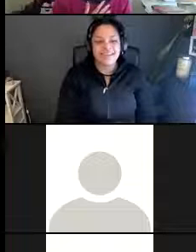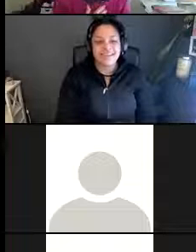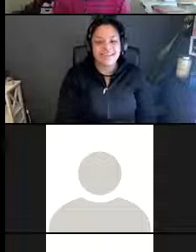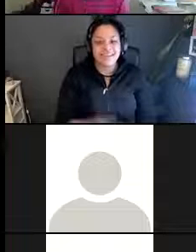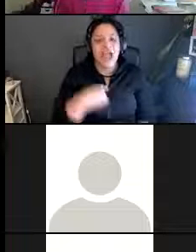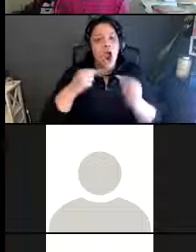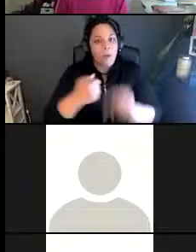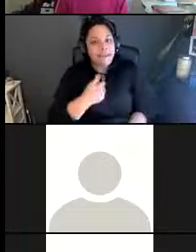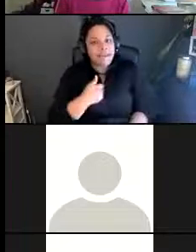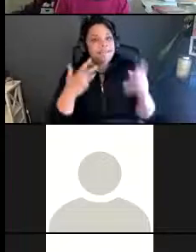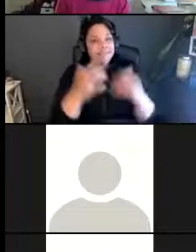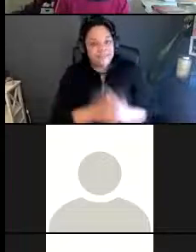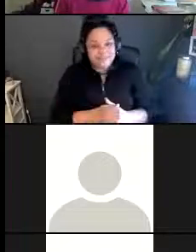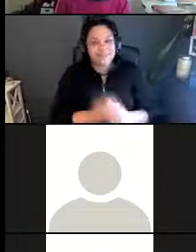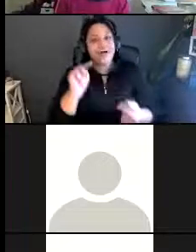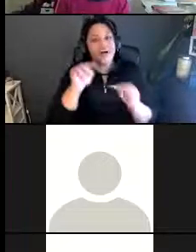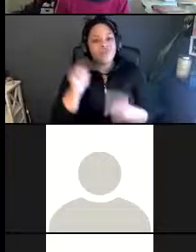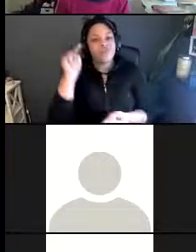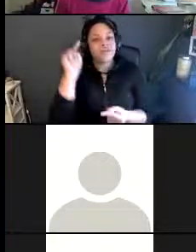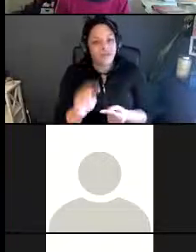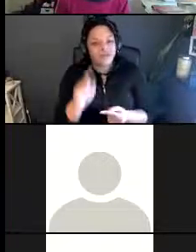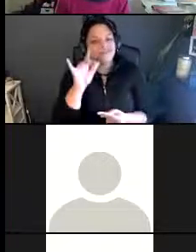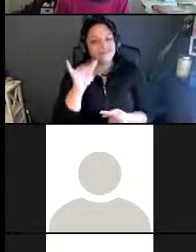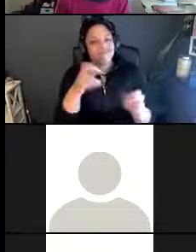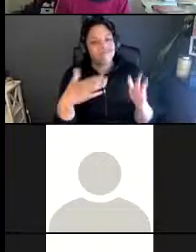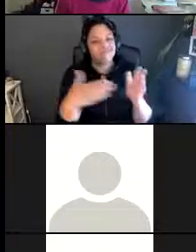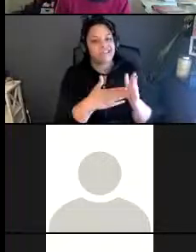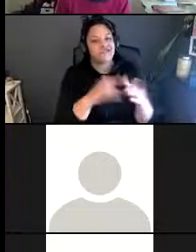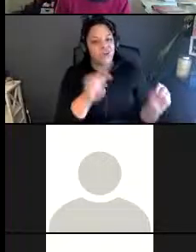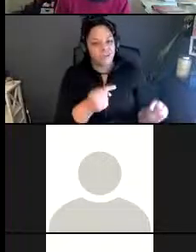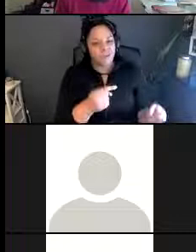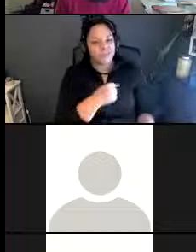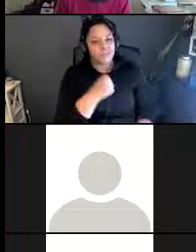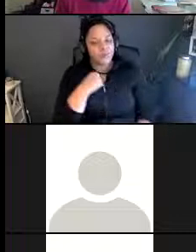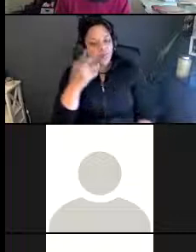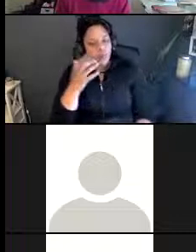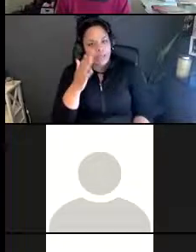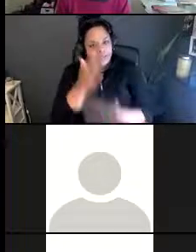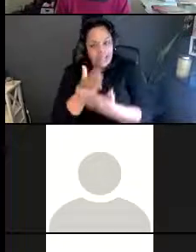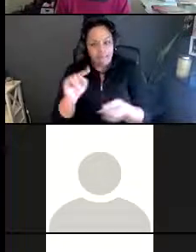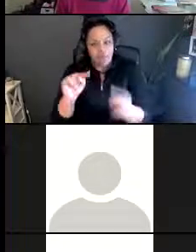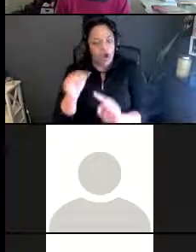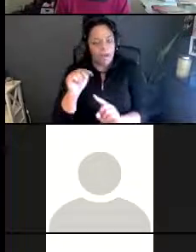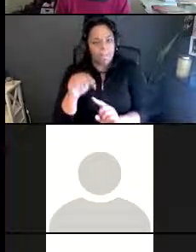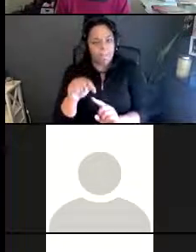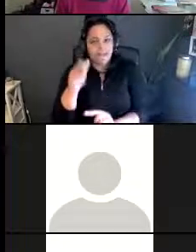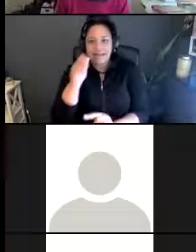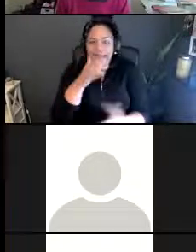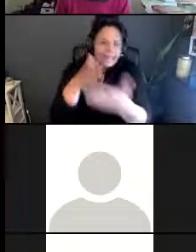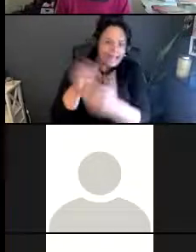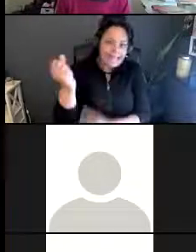harm. Harm reduction is against harm. We want to stop the harm. It's not